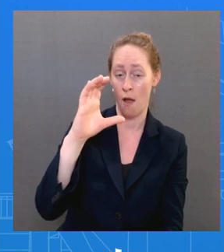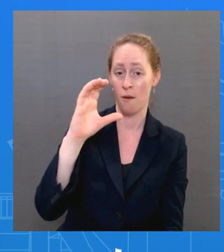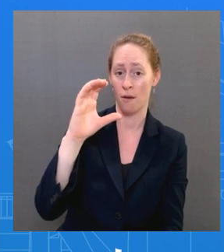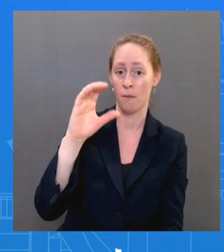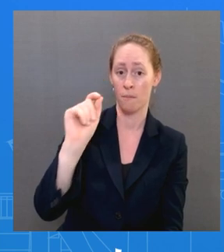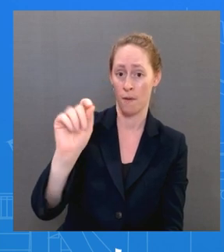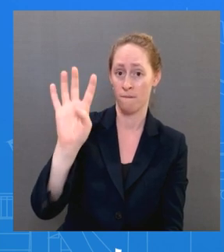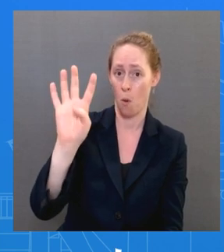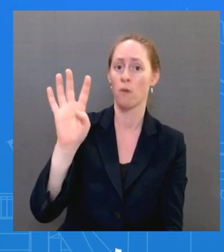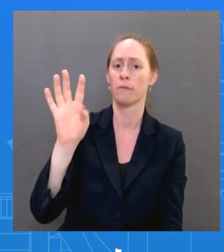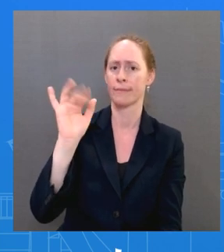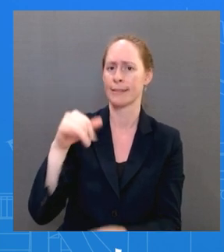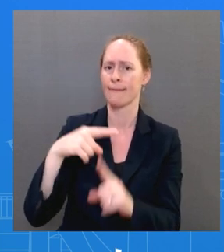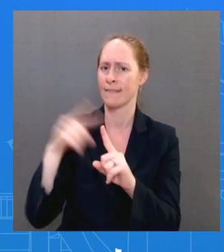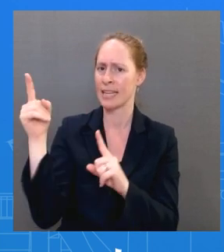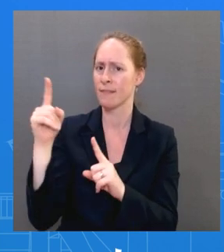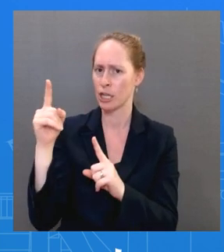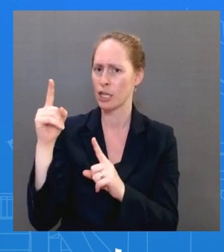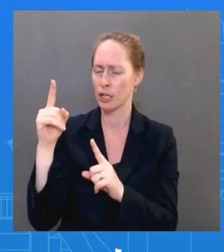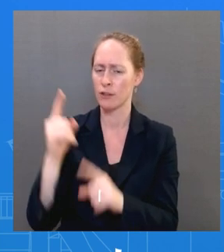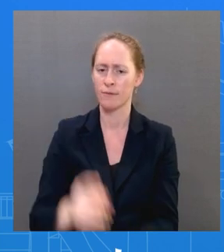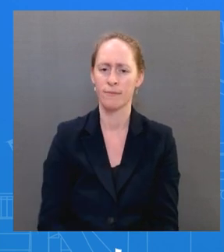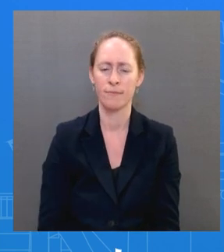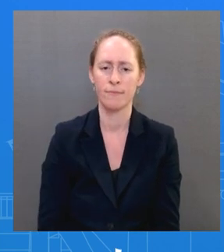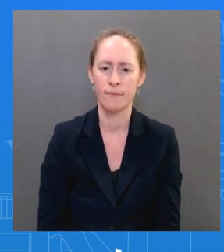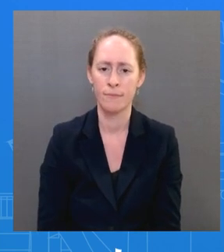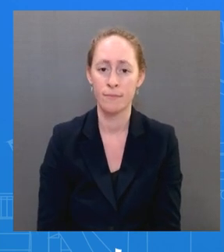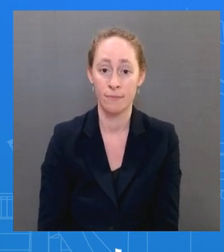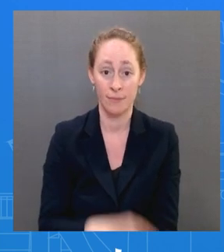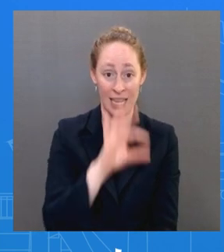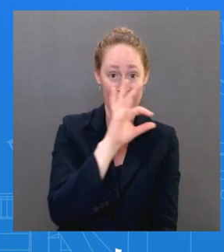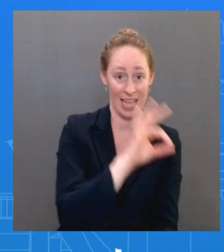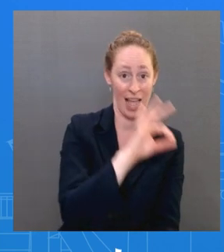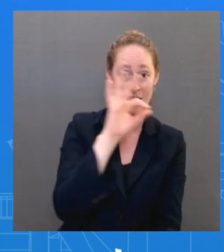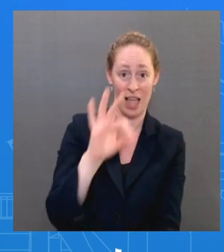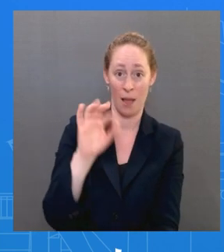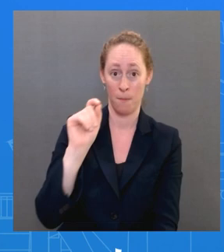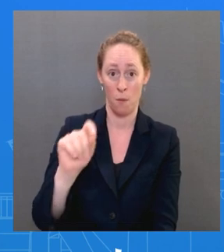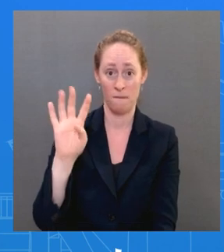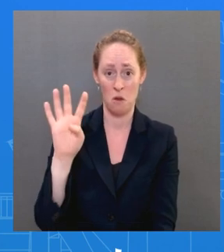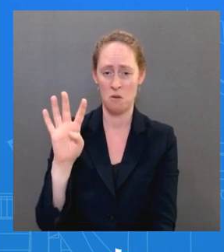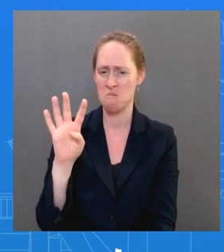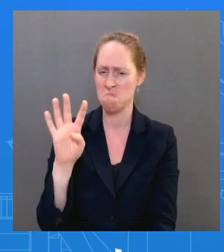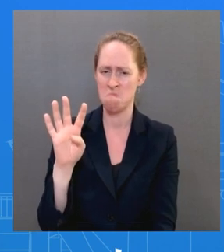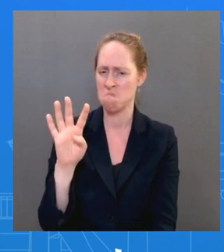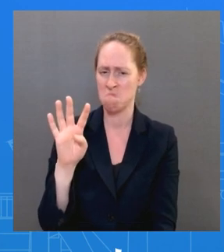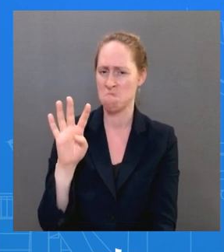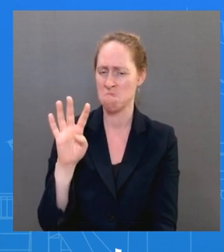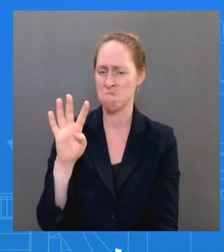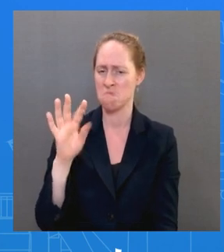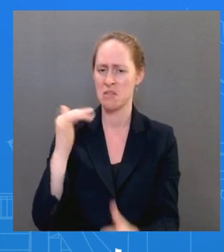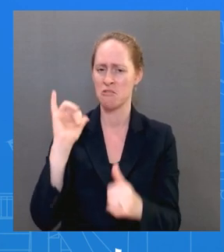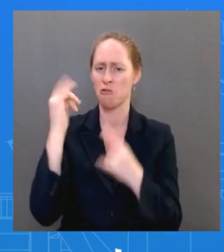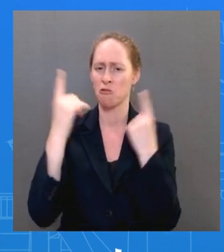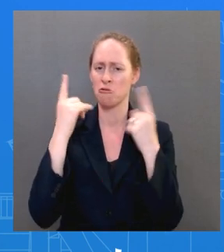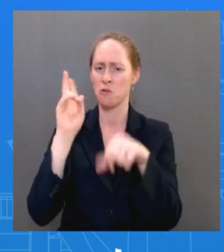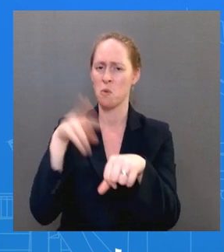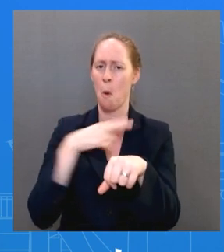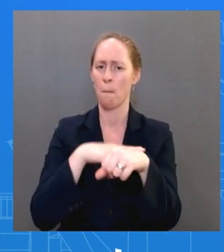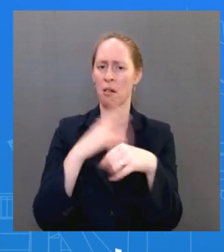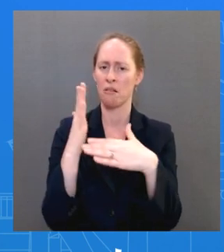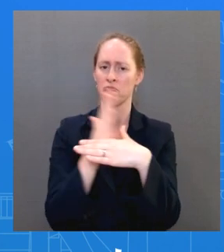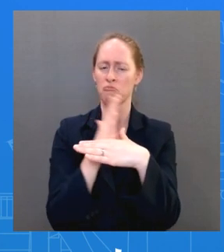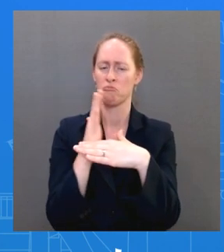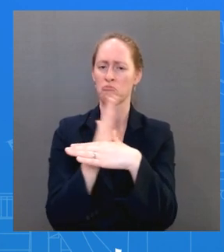within the normal range. Most people are between 97 and 99. people tend to have slightly higher temperatures later in the day and into